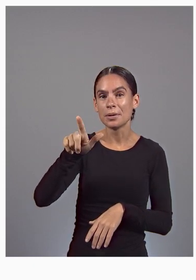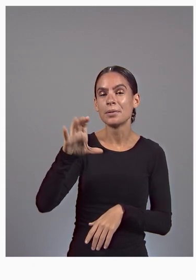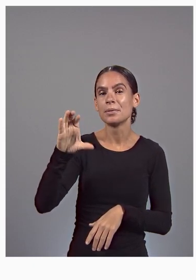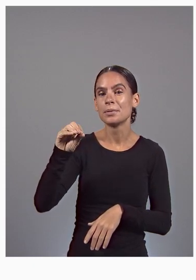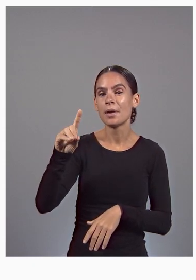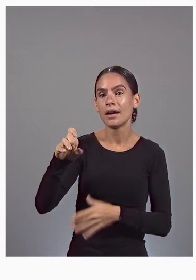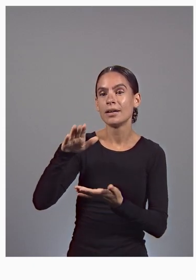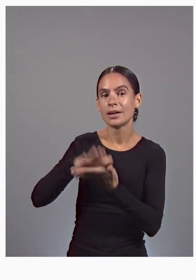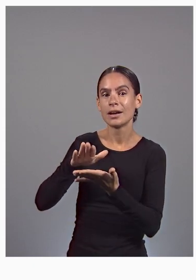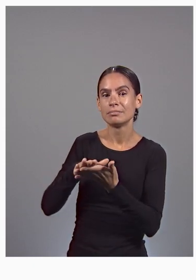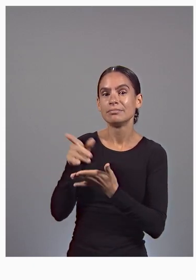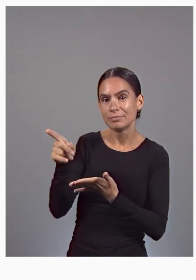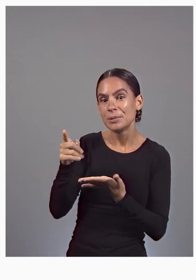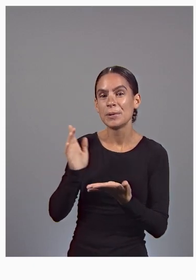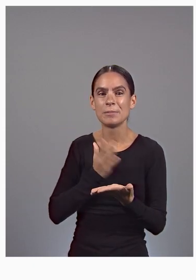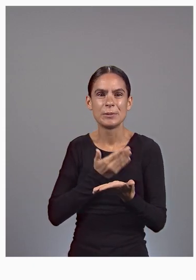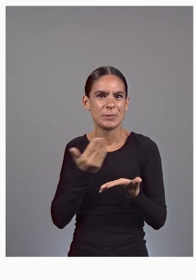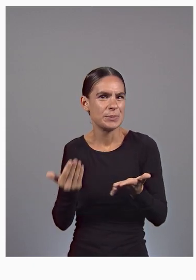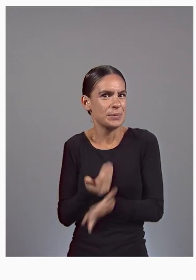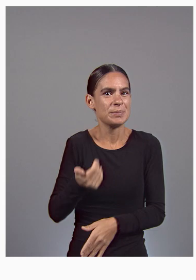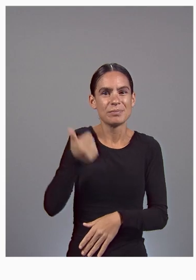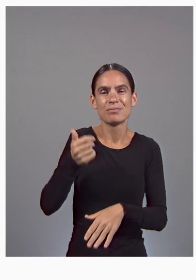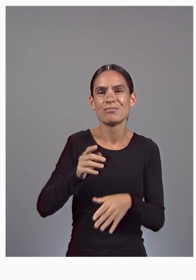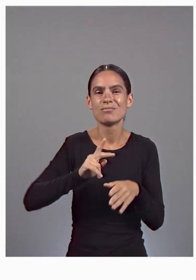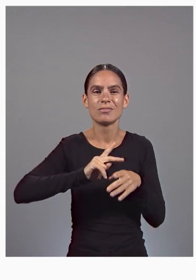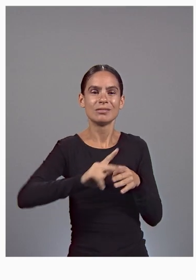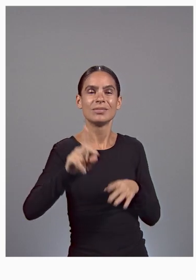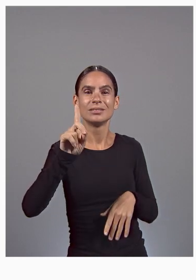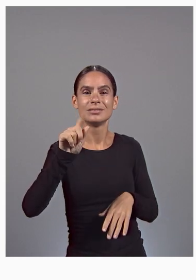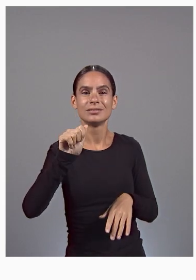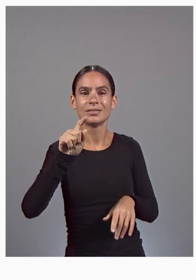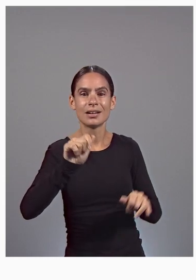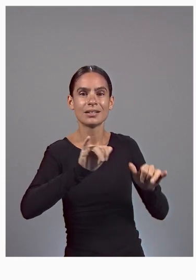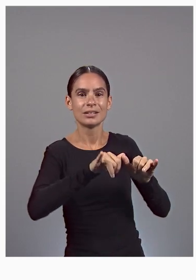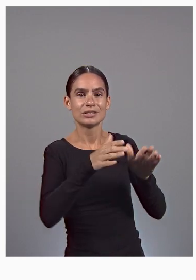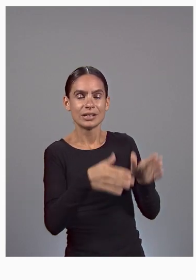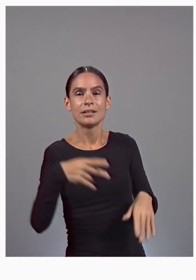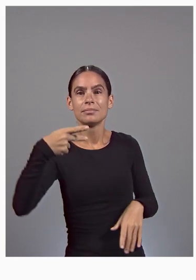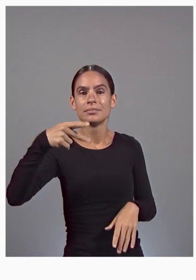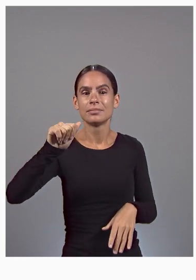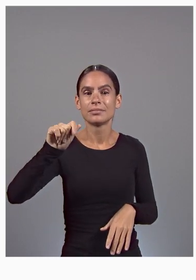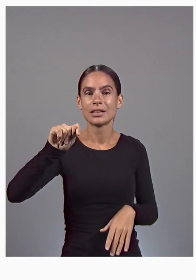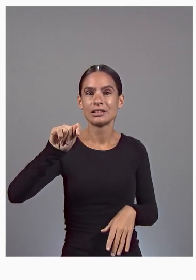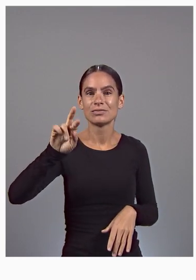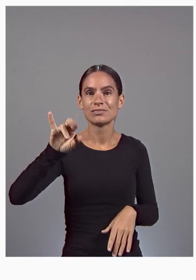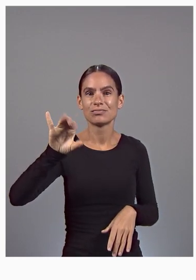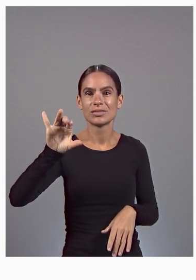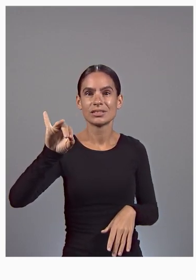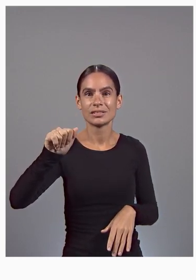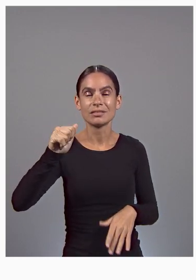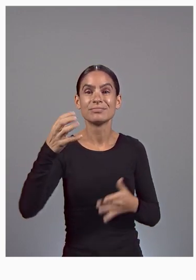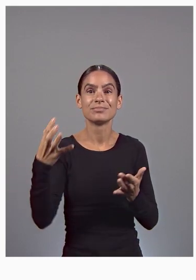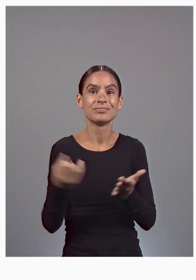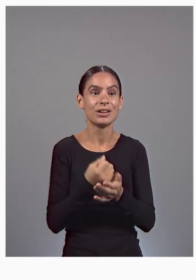our newest professional data engineers, Patricia. Take a look.